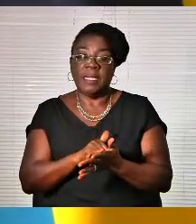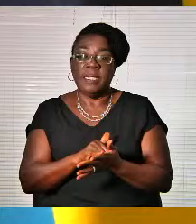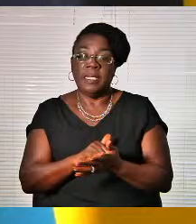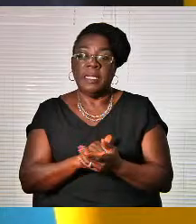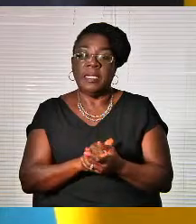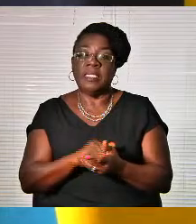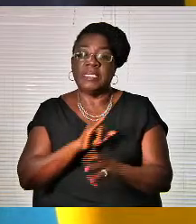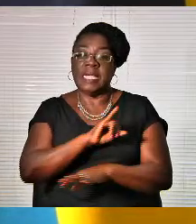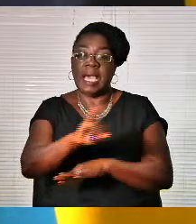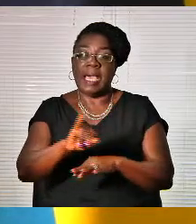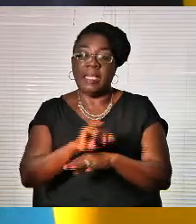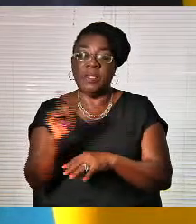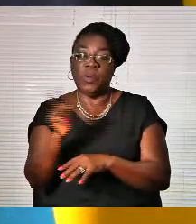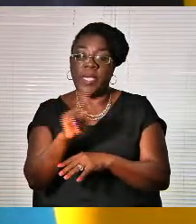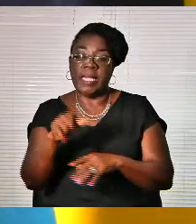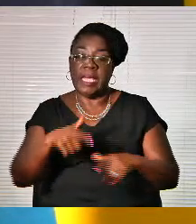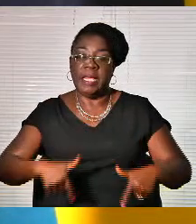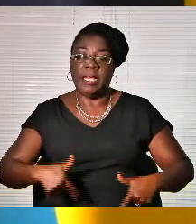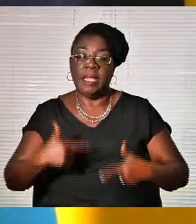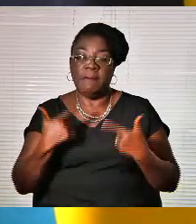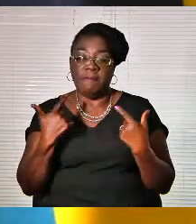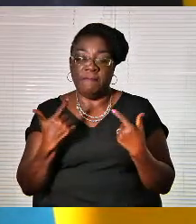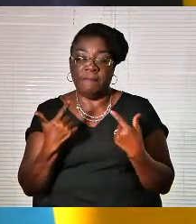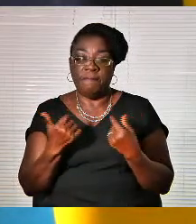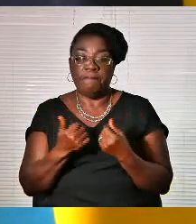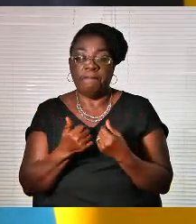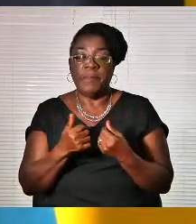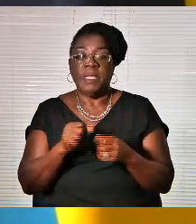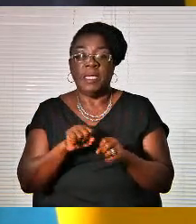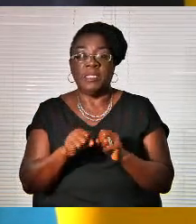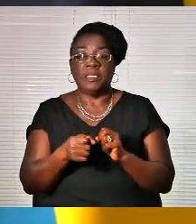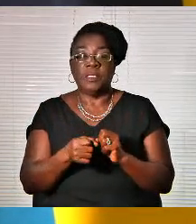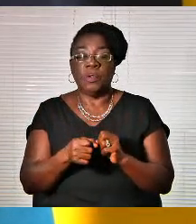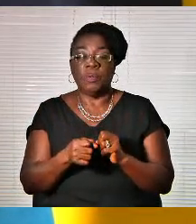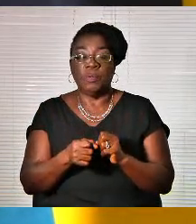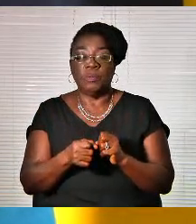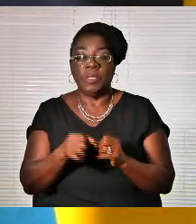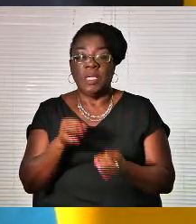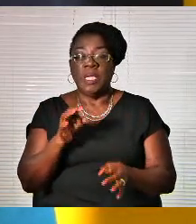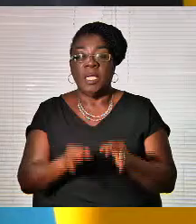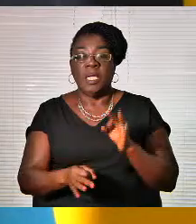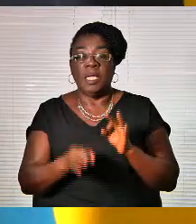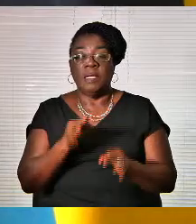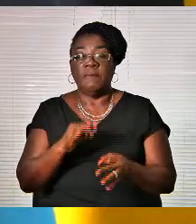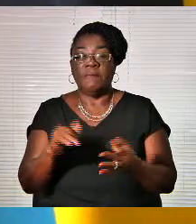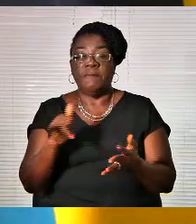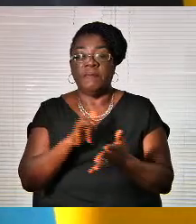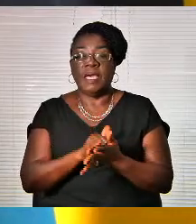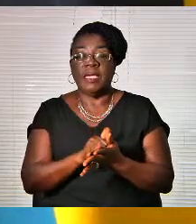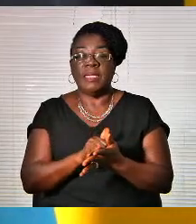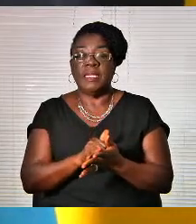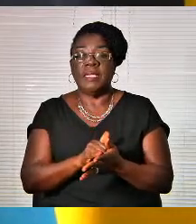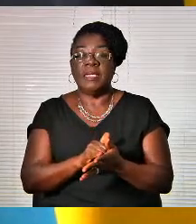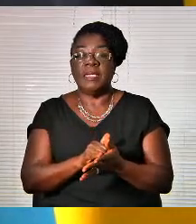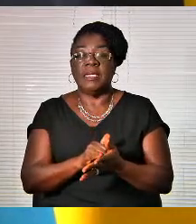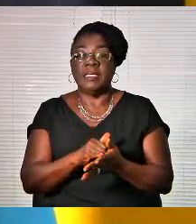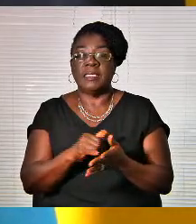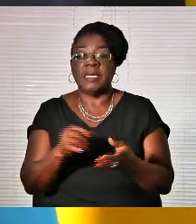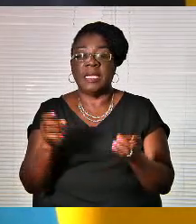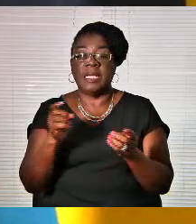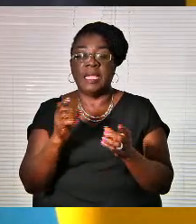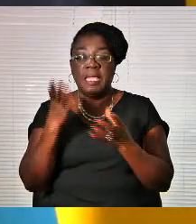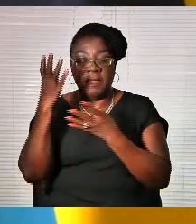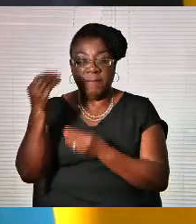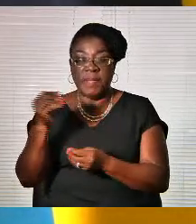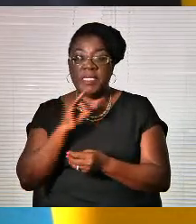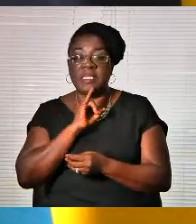of residence. And so if that data is not, or